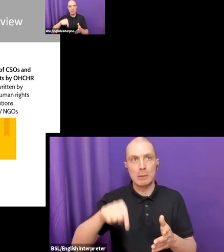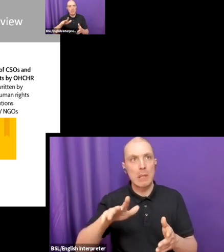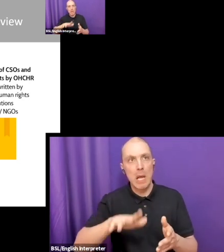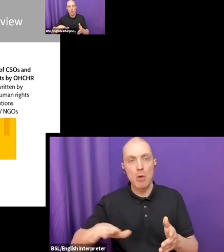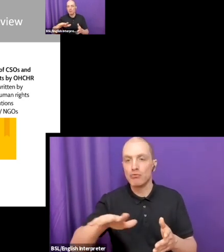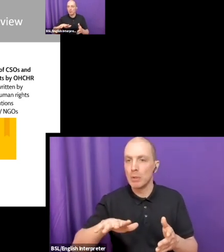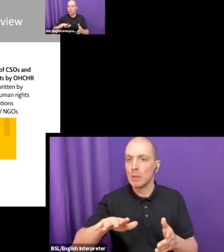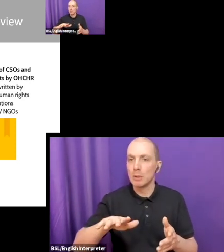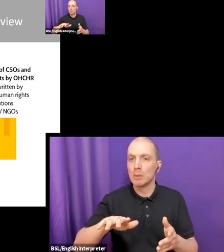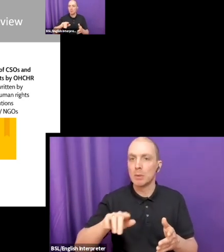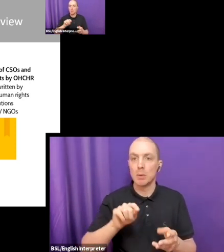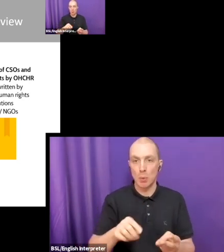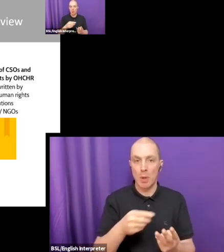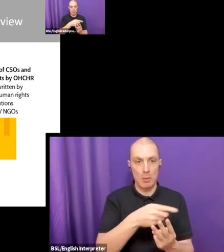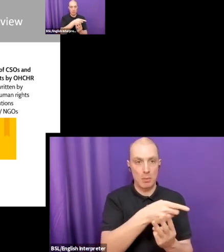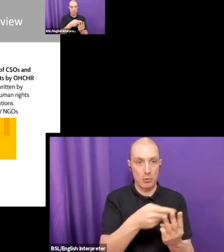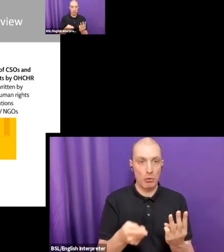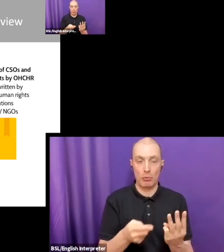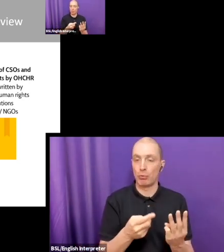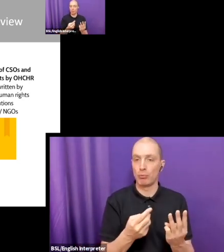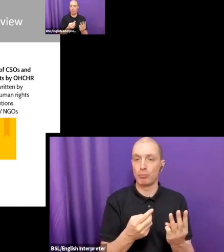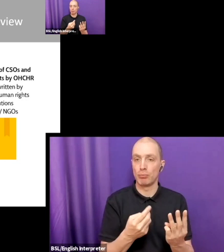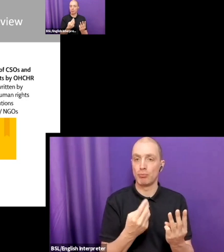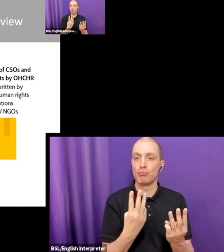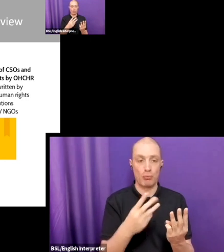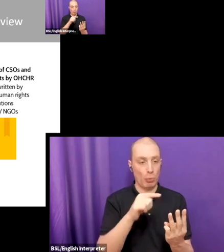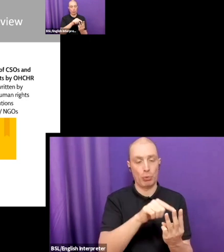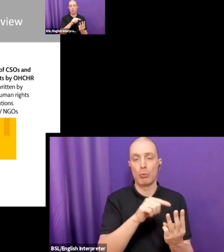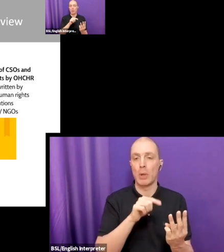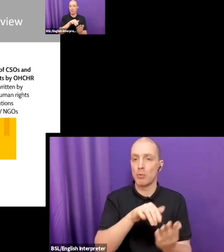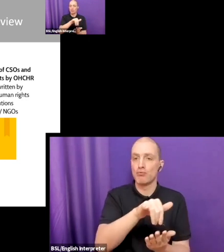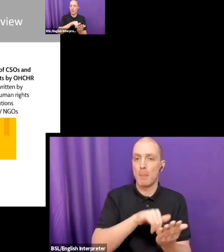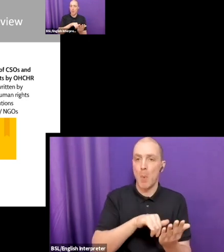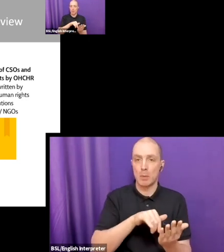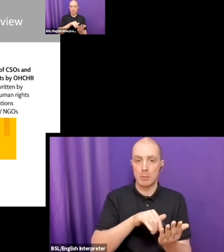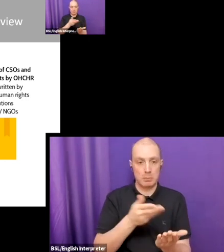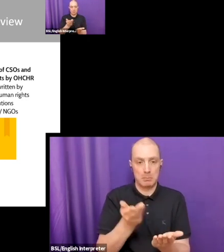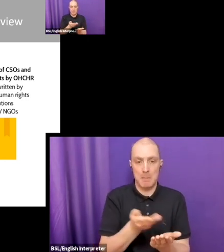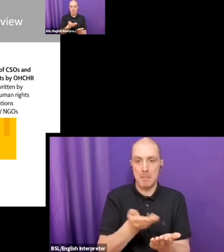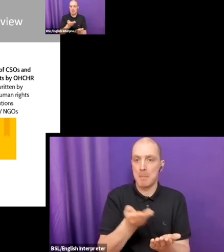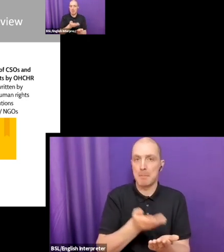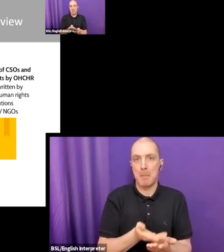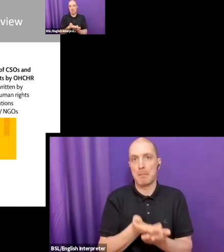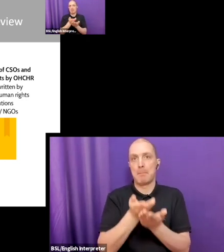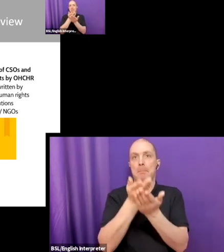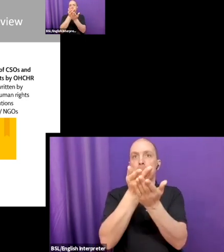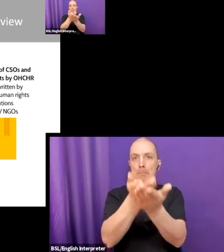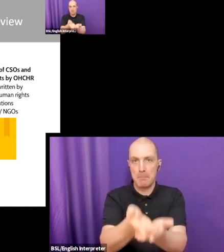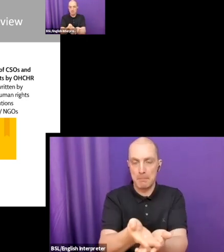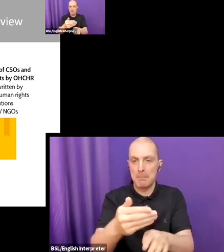these three reports that are prepared and submitted in advance of the exam of your country,